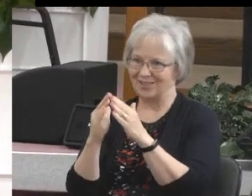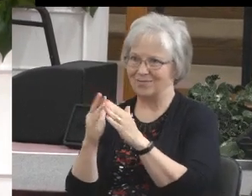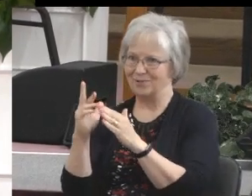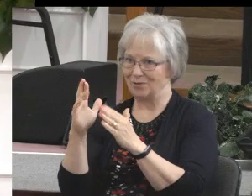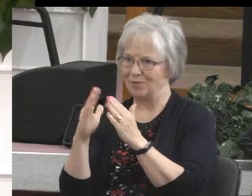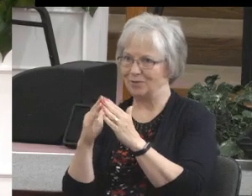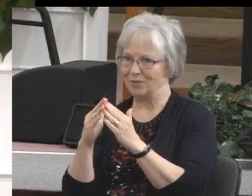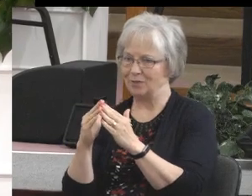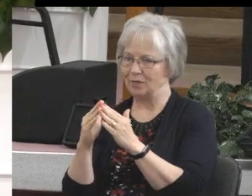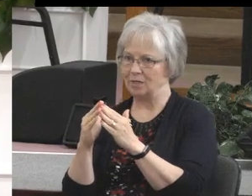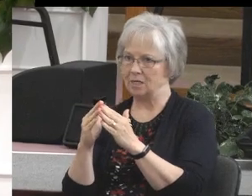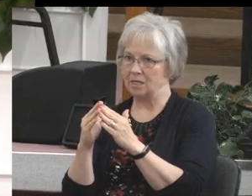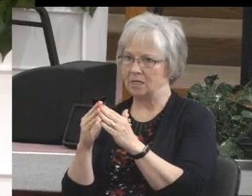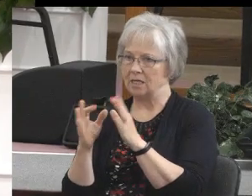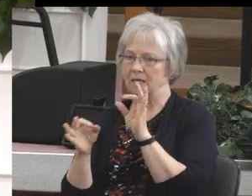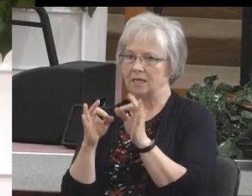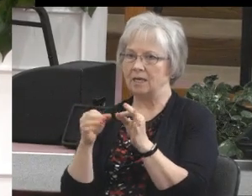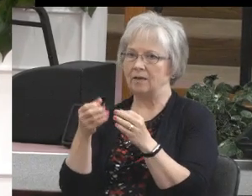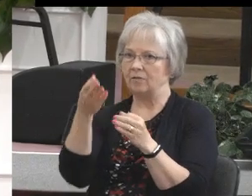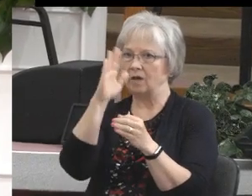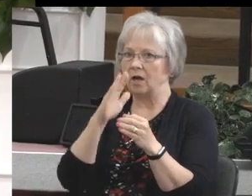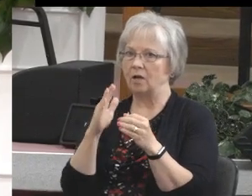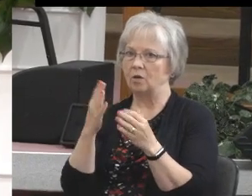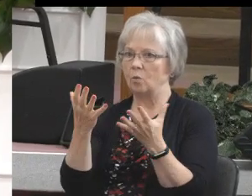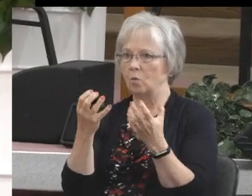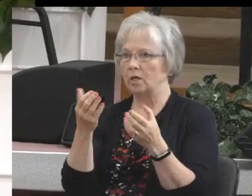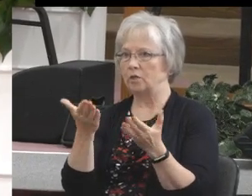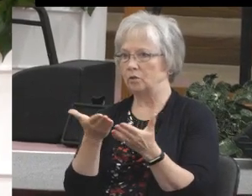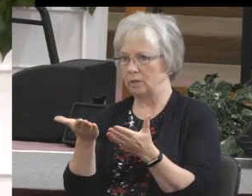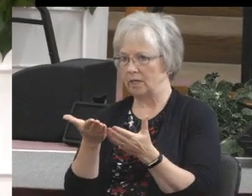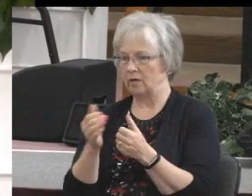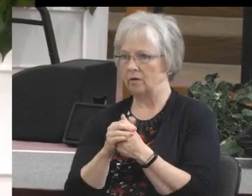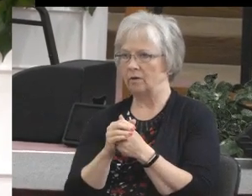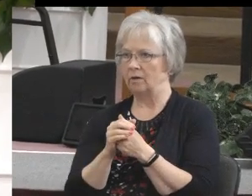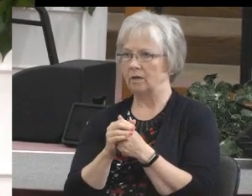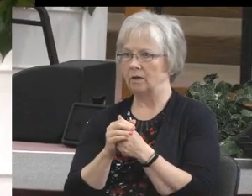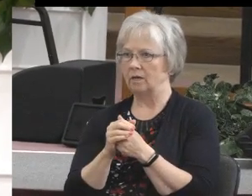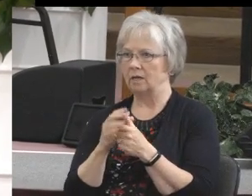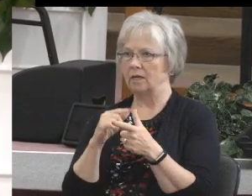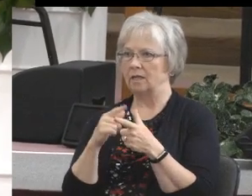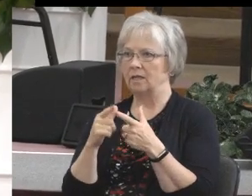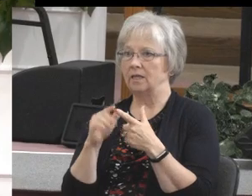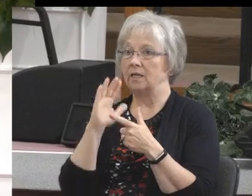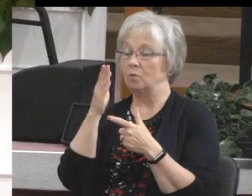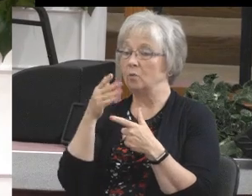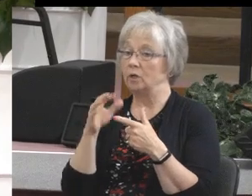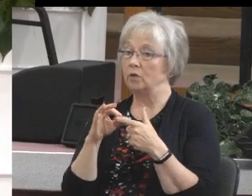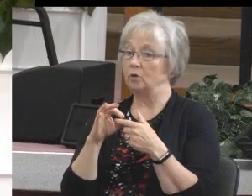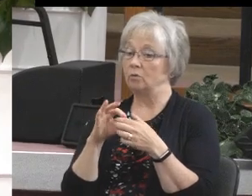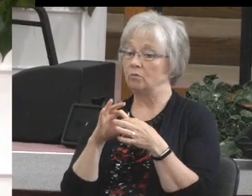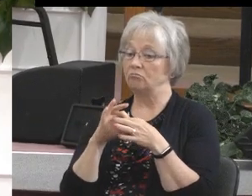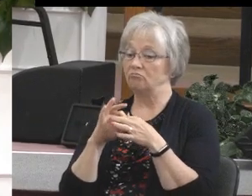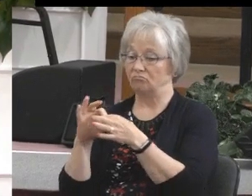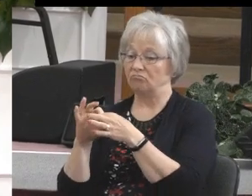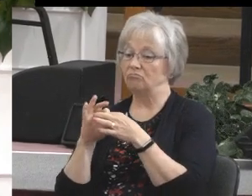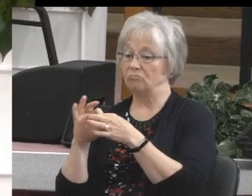church, if this is where you feel God has you, then you will you identify as part of the membership